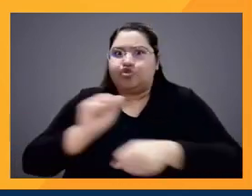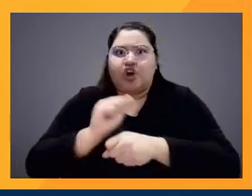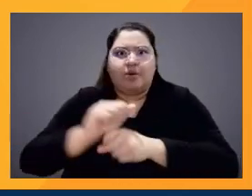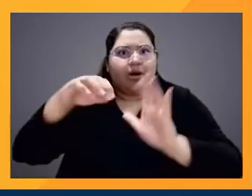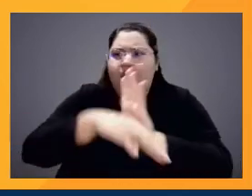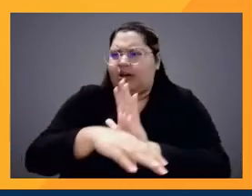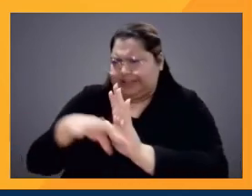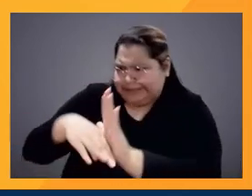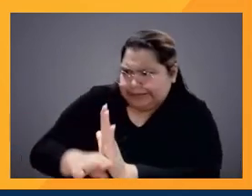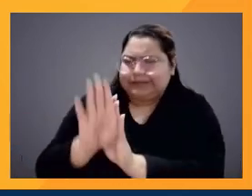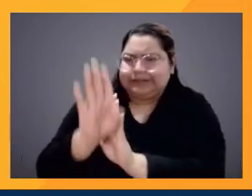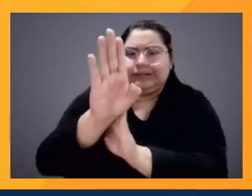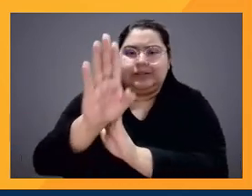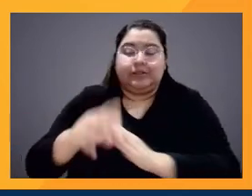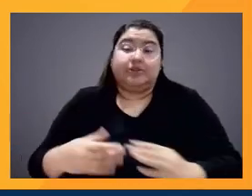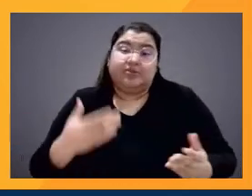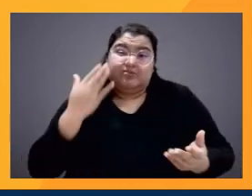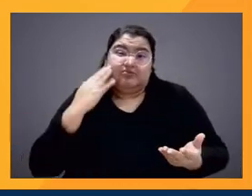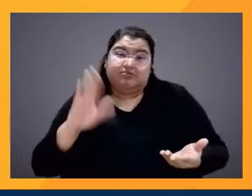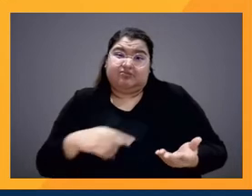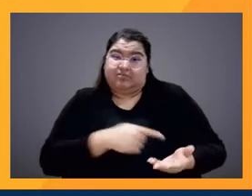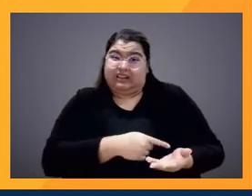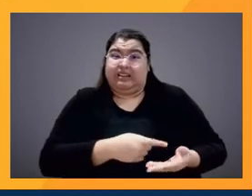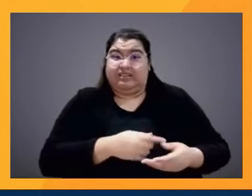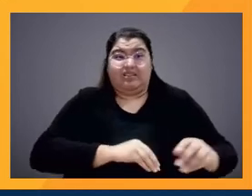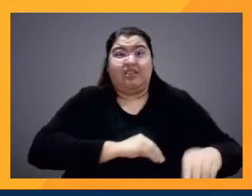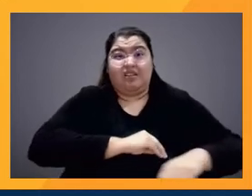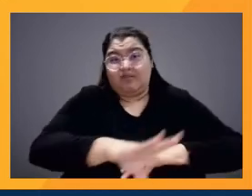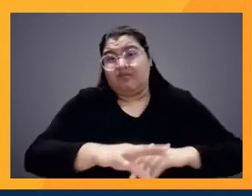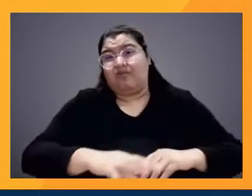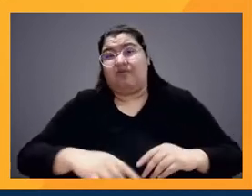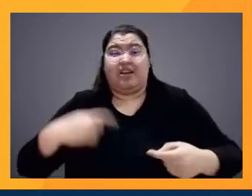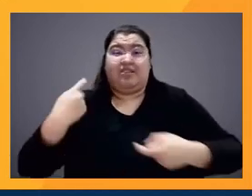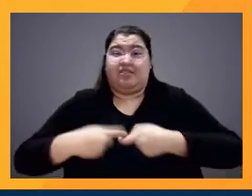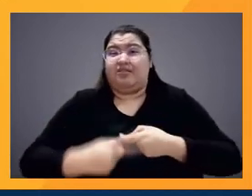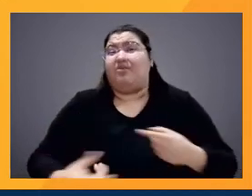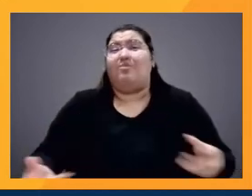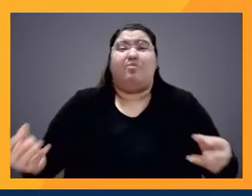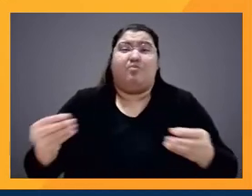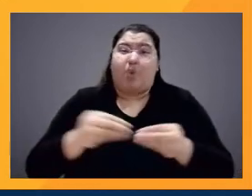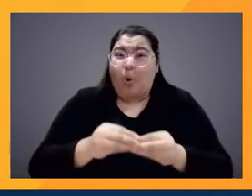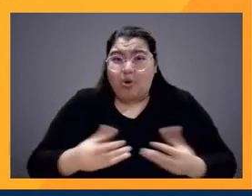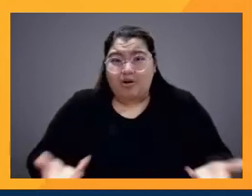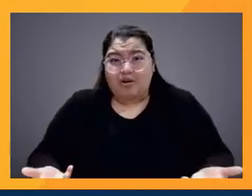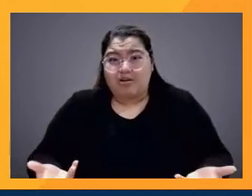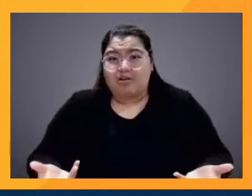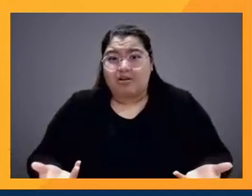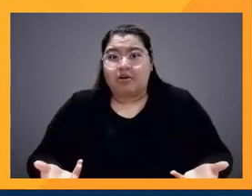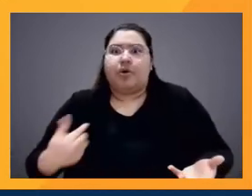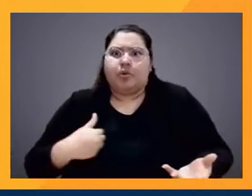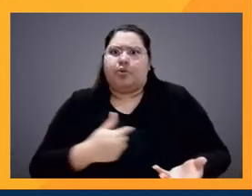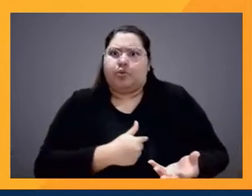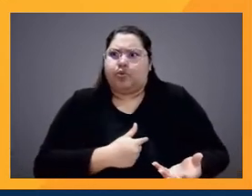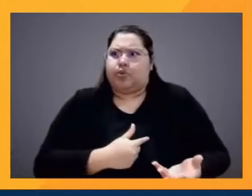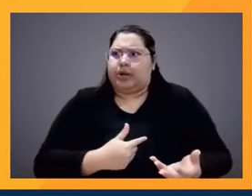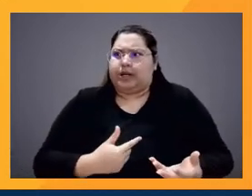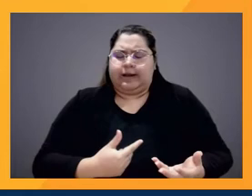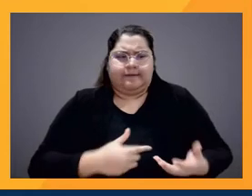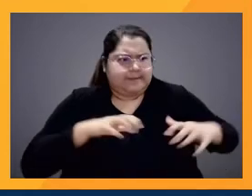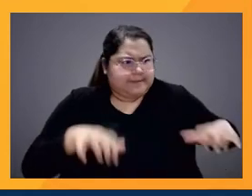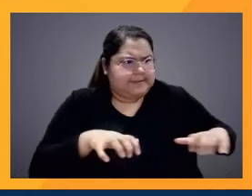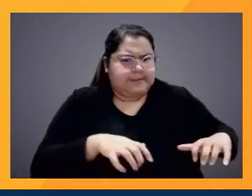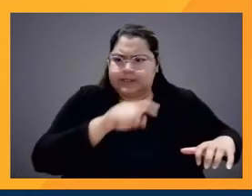can recover economically from the COVID-19 pandemic and creating good paying jobs. We know that job losses